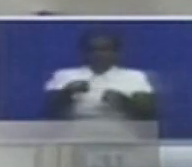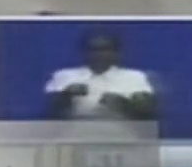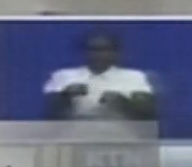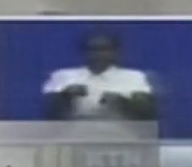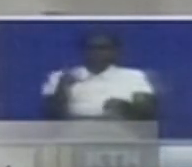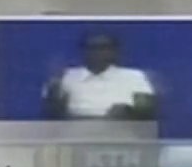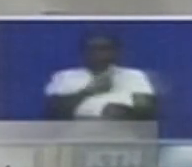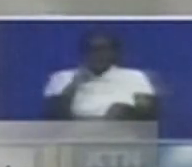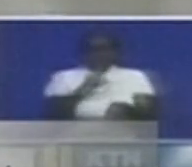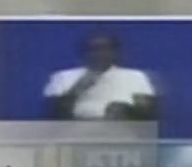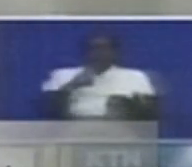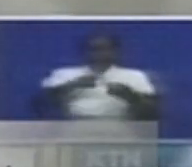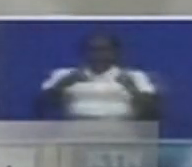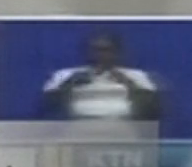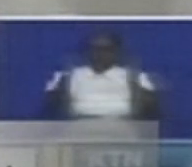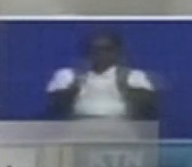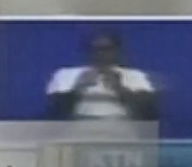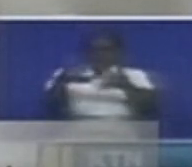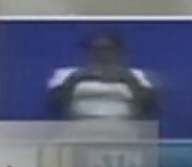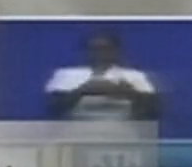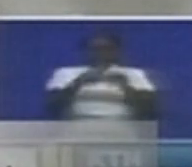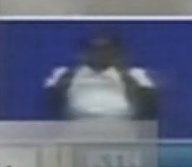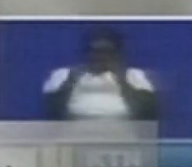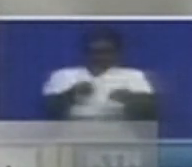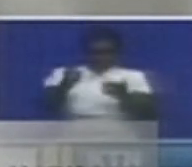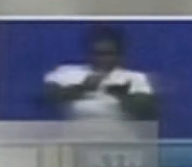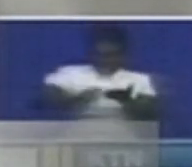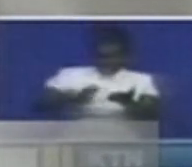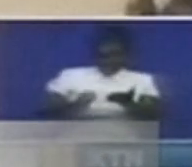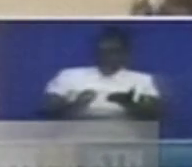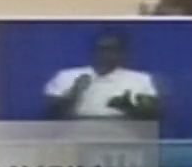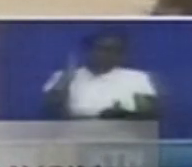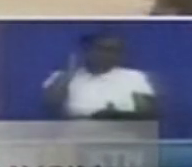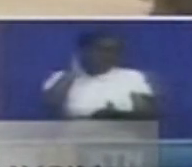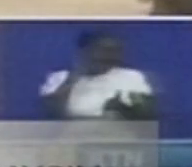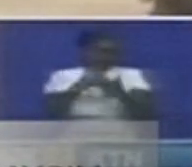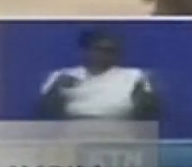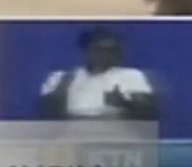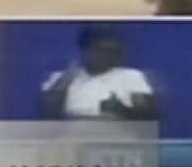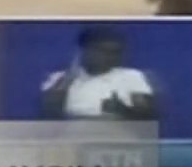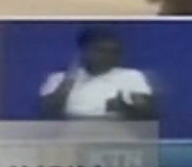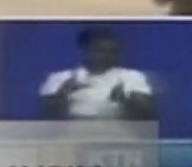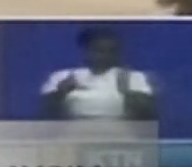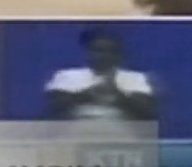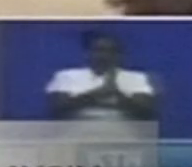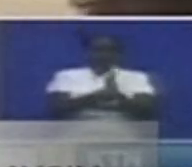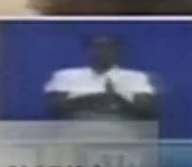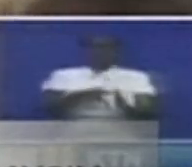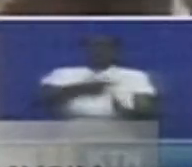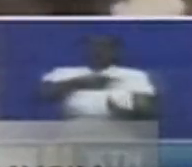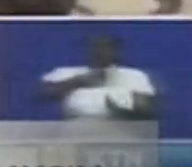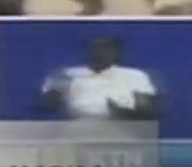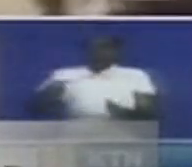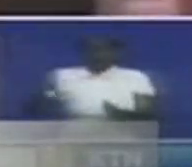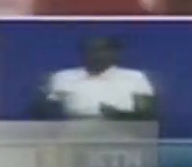risked souring relations with the United States if he signed the anti-gay bill into law. But President Museveni is now